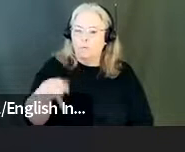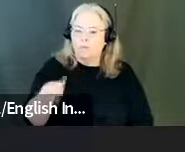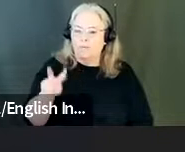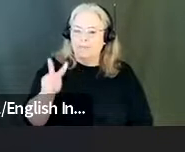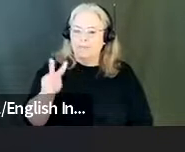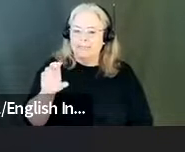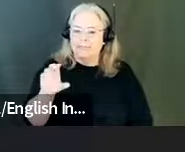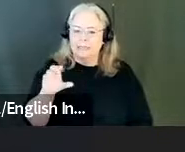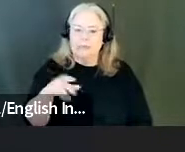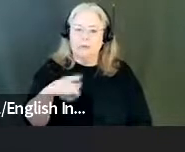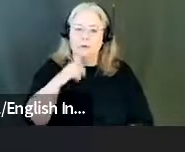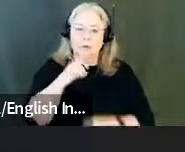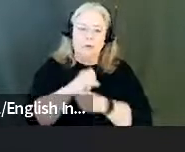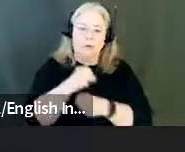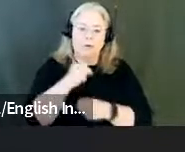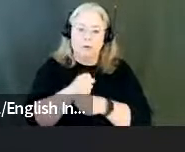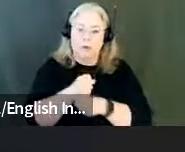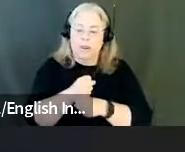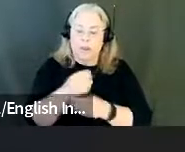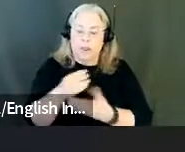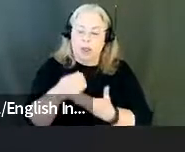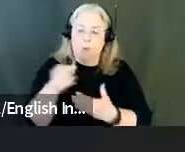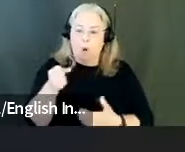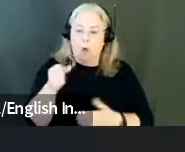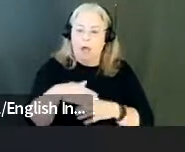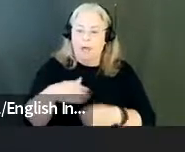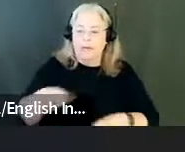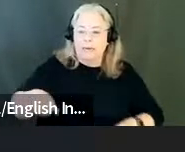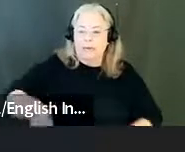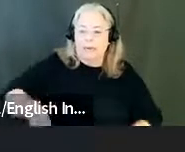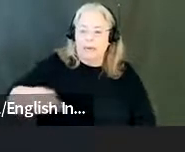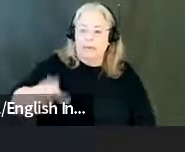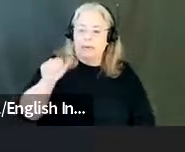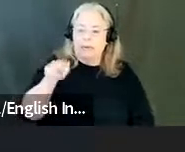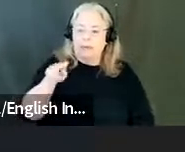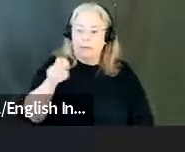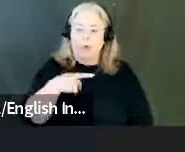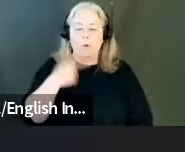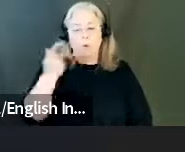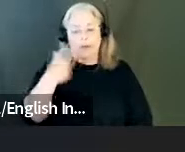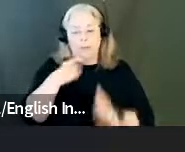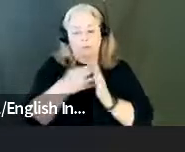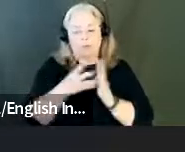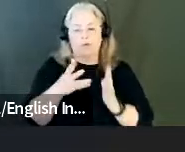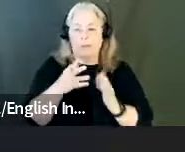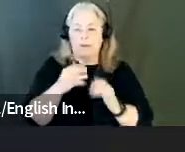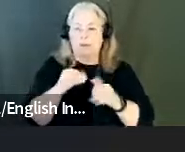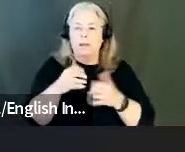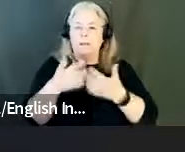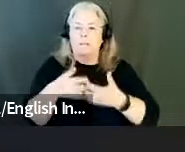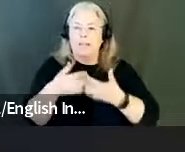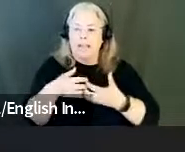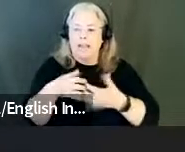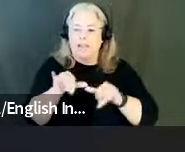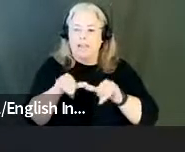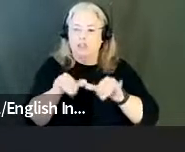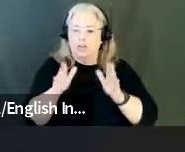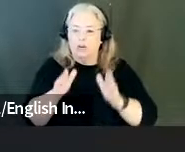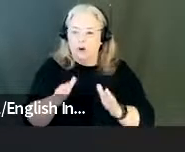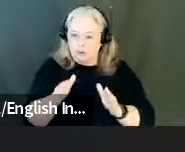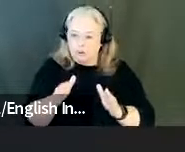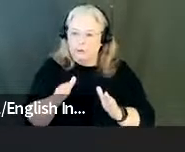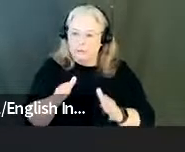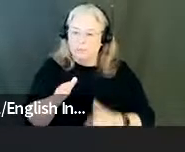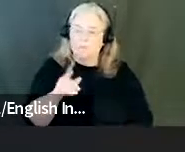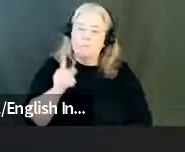Creating cup holders on canes. So one of my students is a mechanical engineering student, and